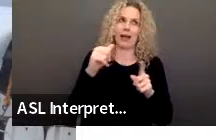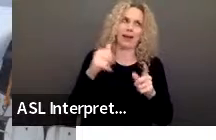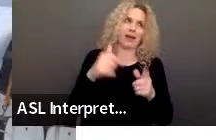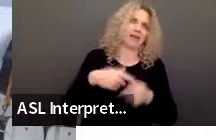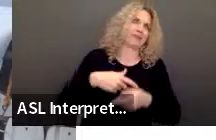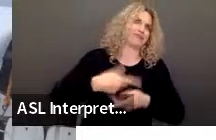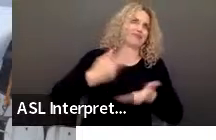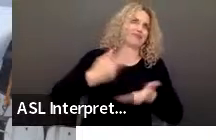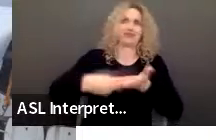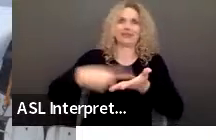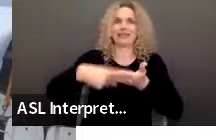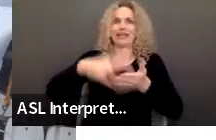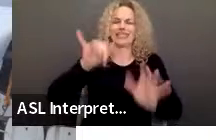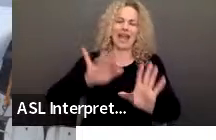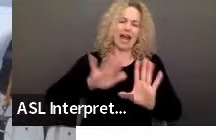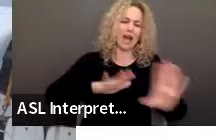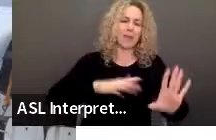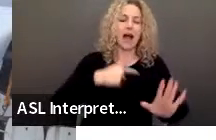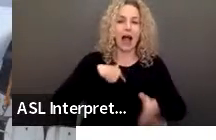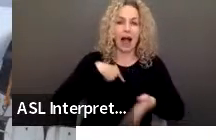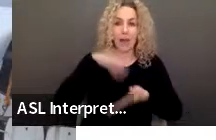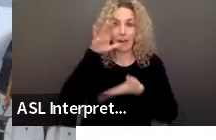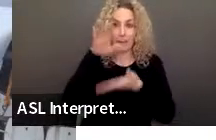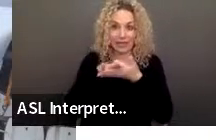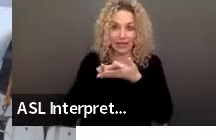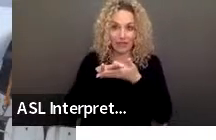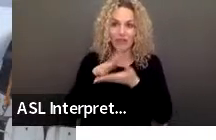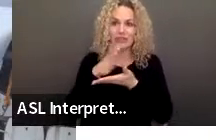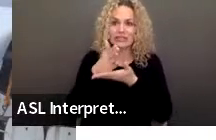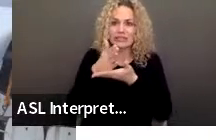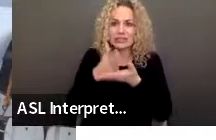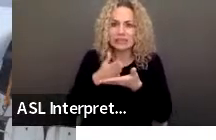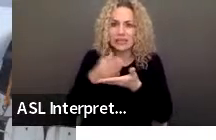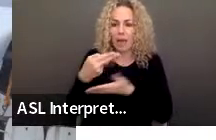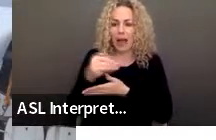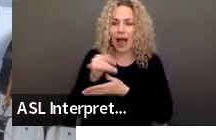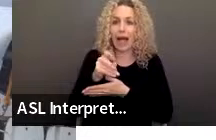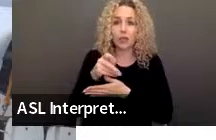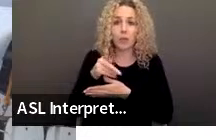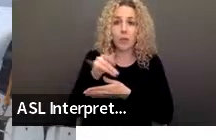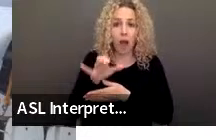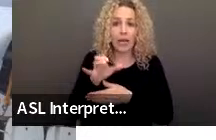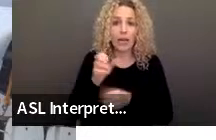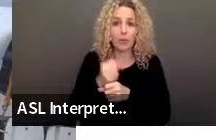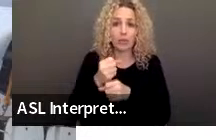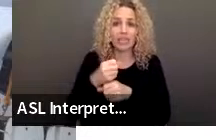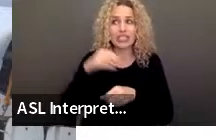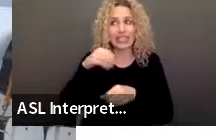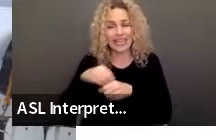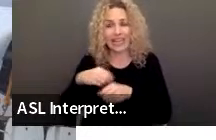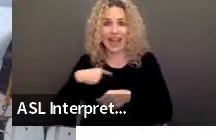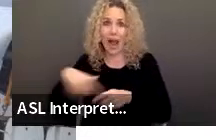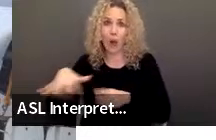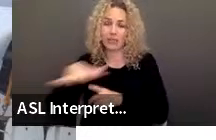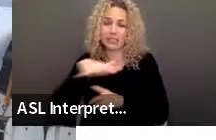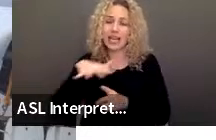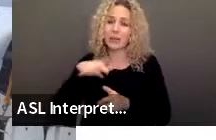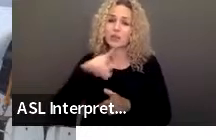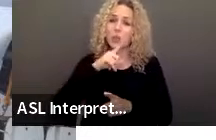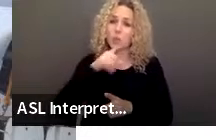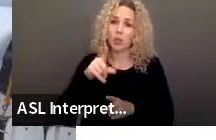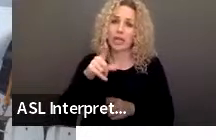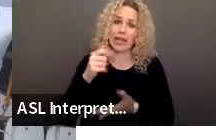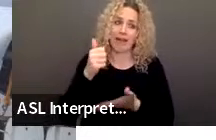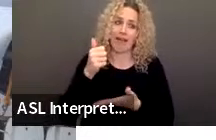but just to say that I am a believer in having some hydroponic production in our setting, because it really does